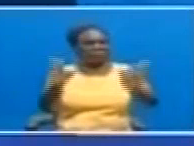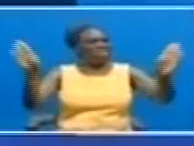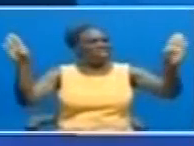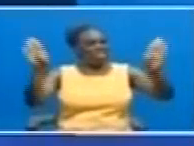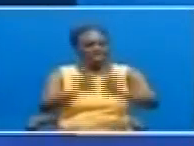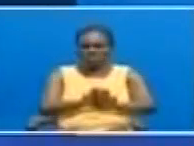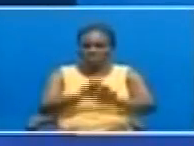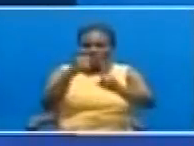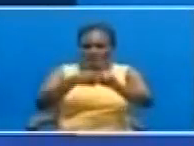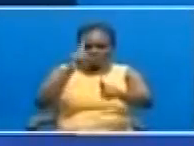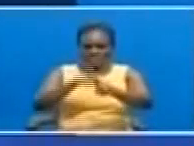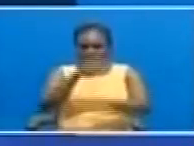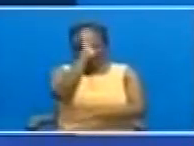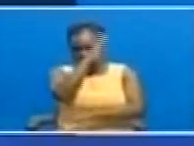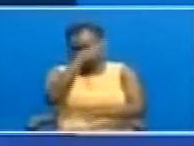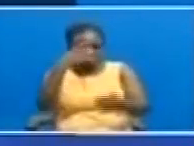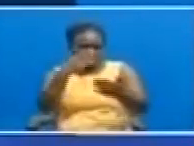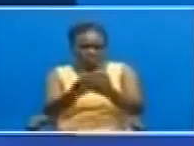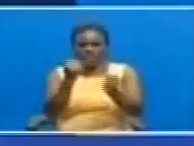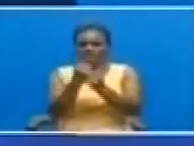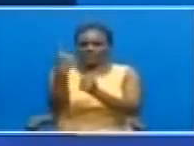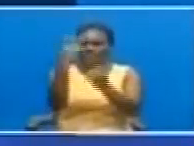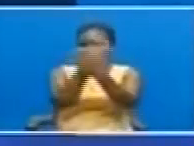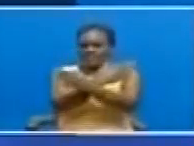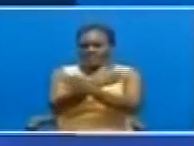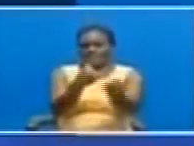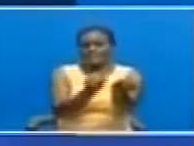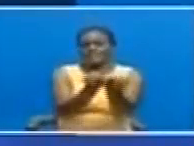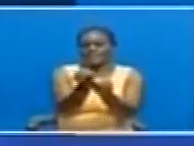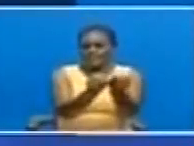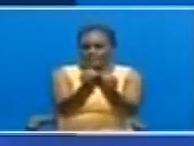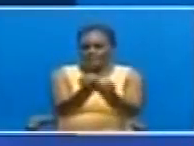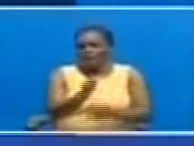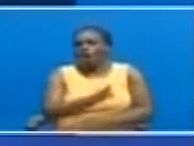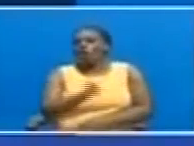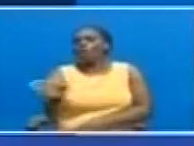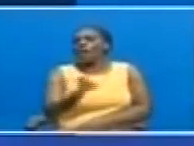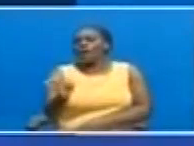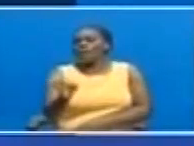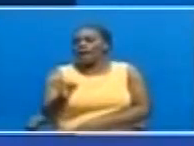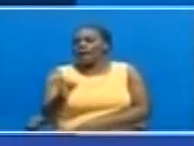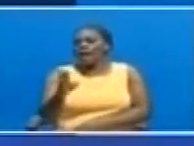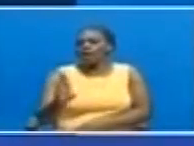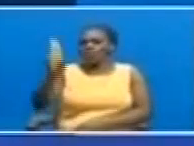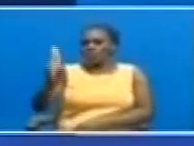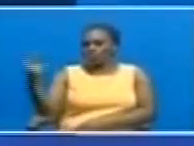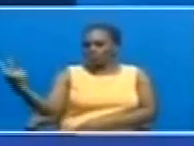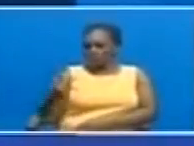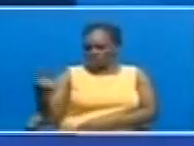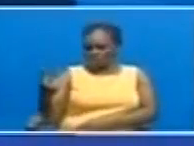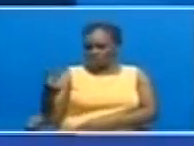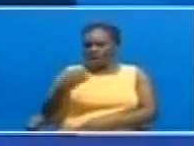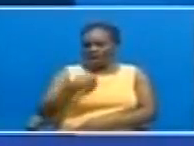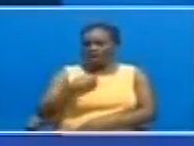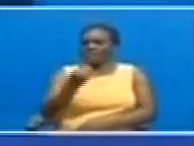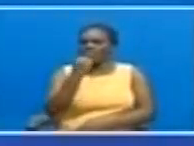accessible from 3 p.m. to 11 p.m. In the evening on Saturday, President Barack Obama and President Uhuru Kenyatta will have a